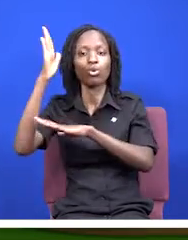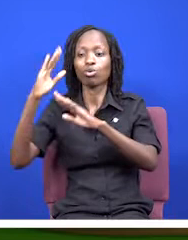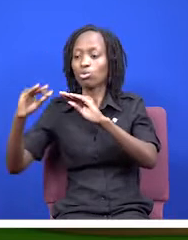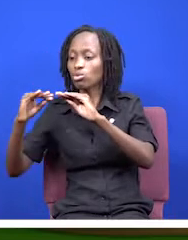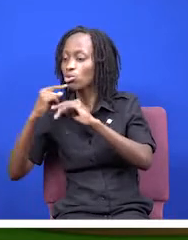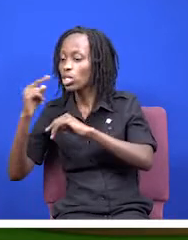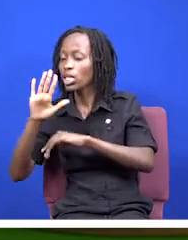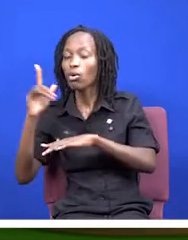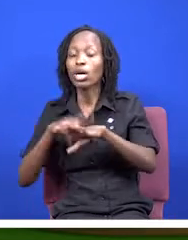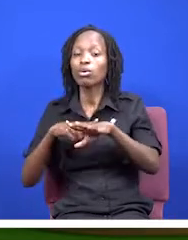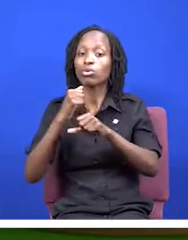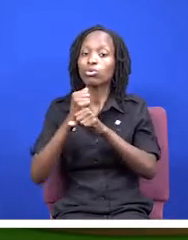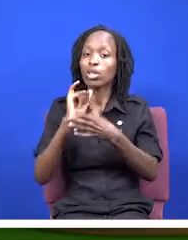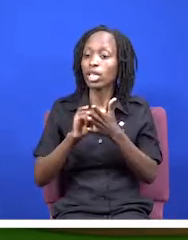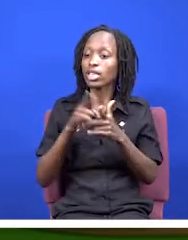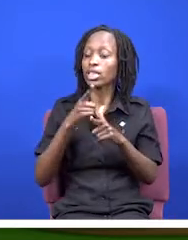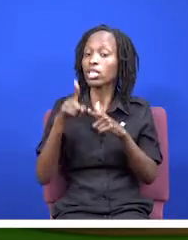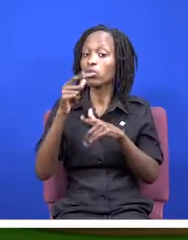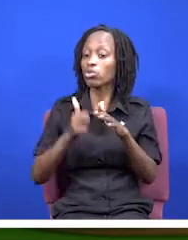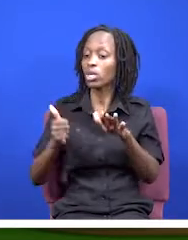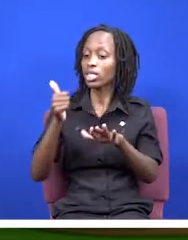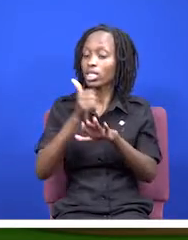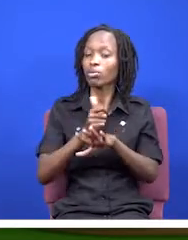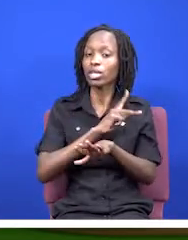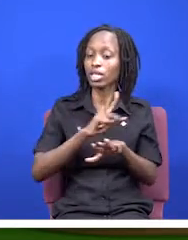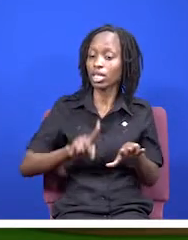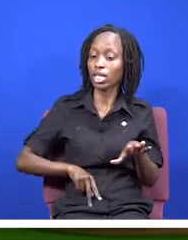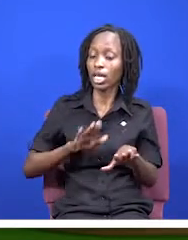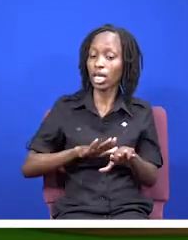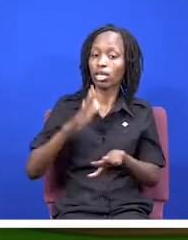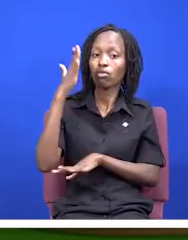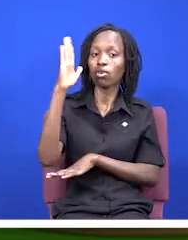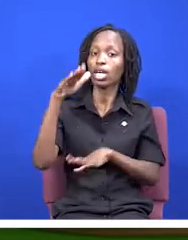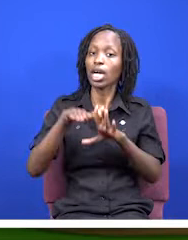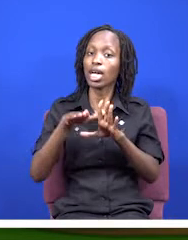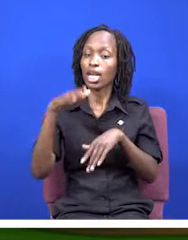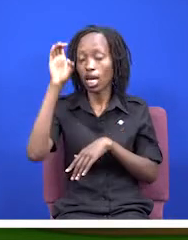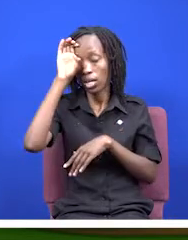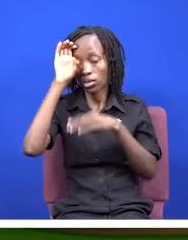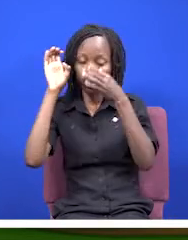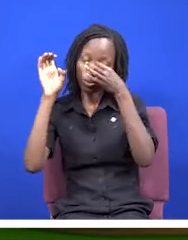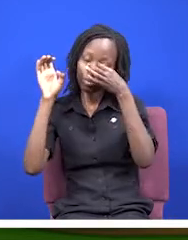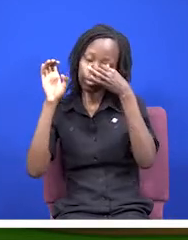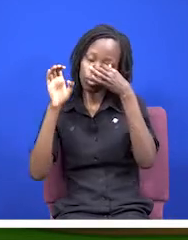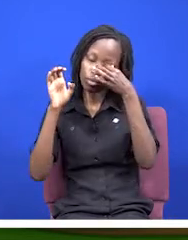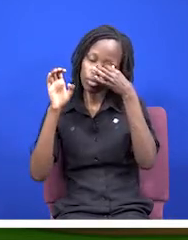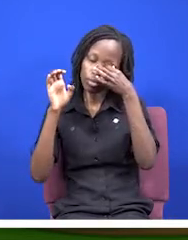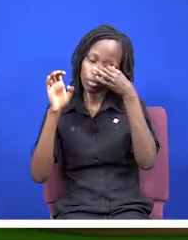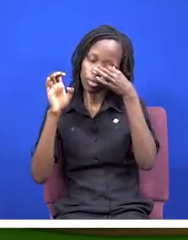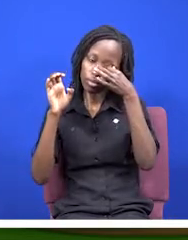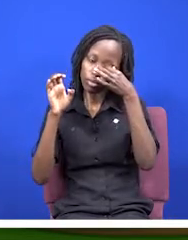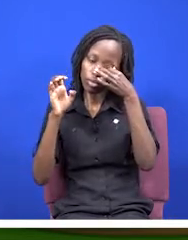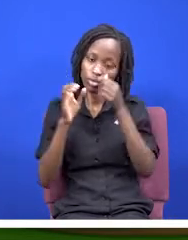about God. When you do that, then you are establishing the kingdom of God in education. When you do